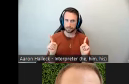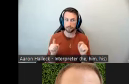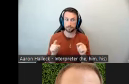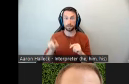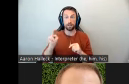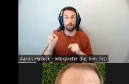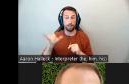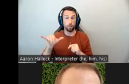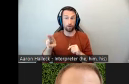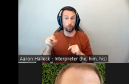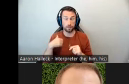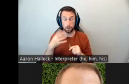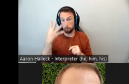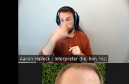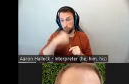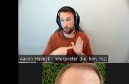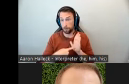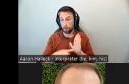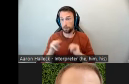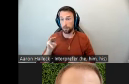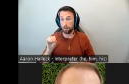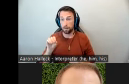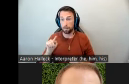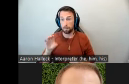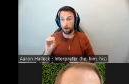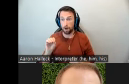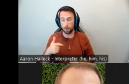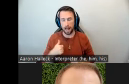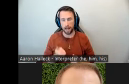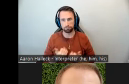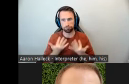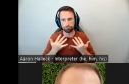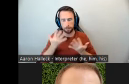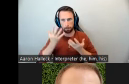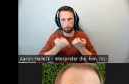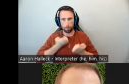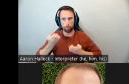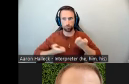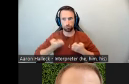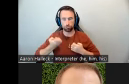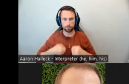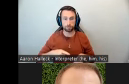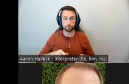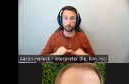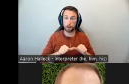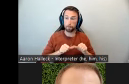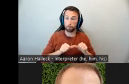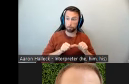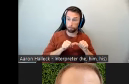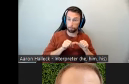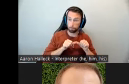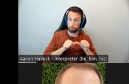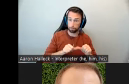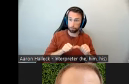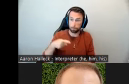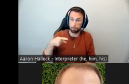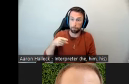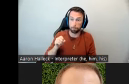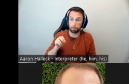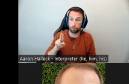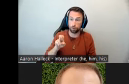because it has two very, very powerful words: persistence and perseverance, right? There is no giving up. There is no failure. There is